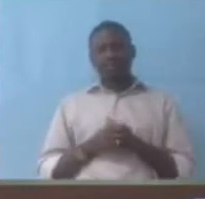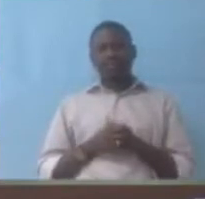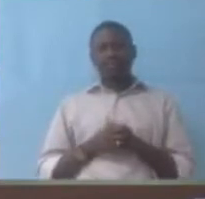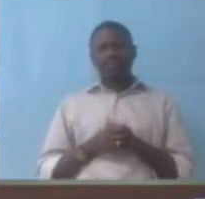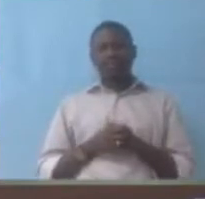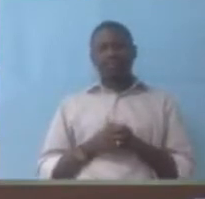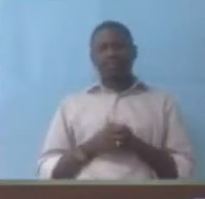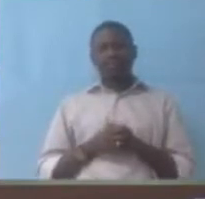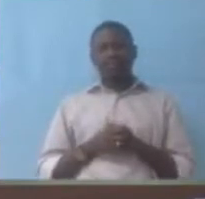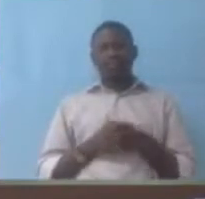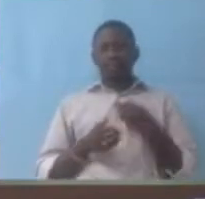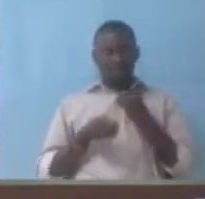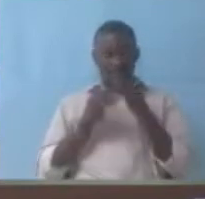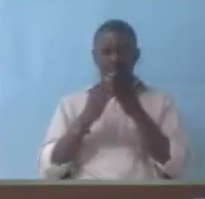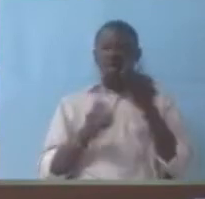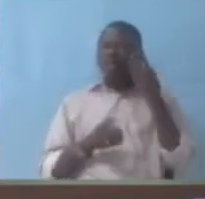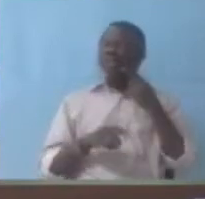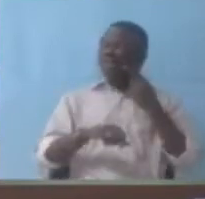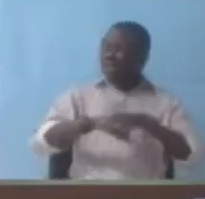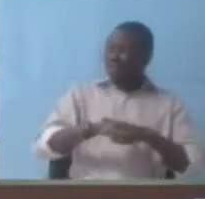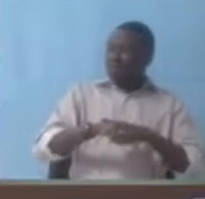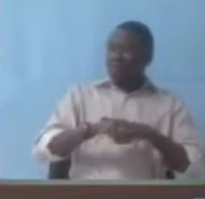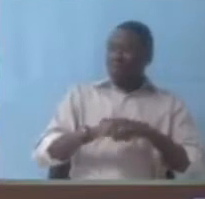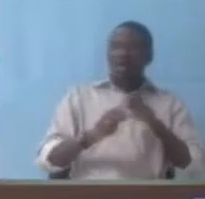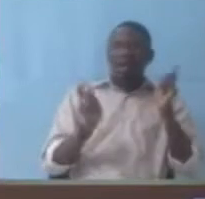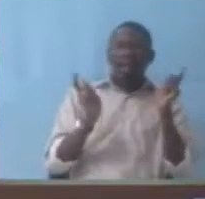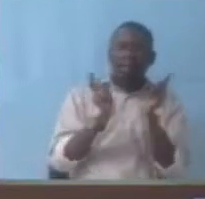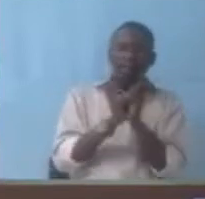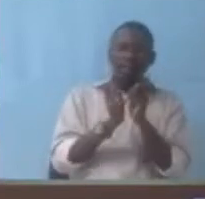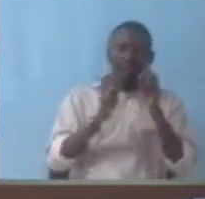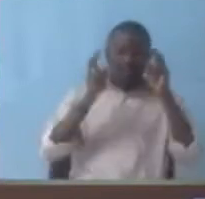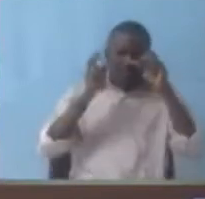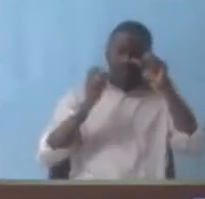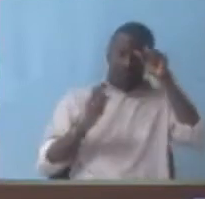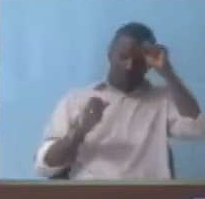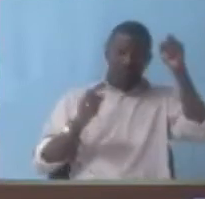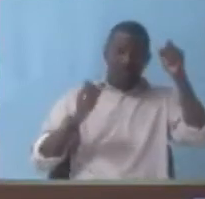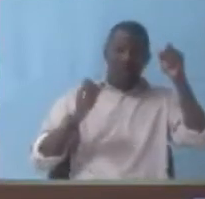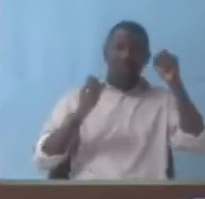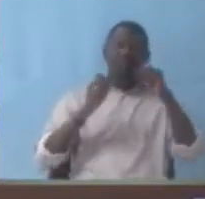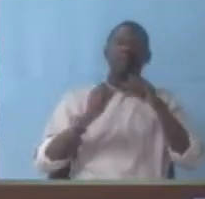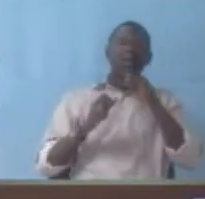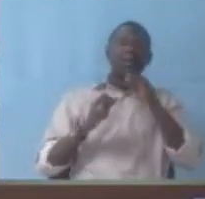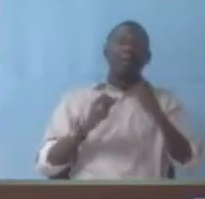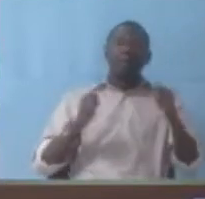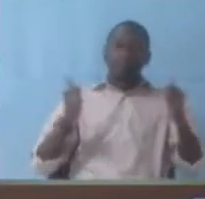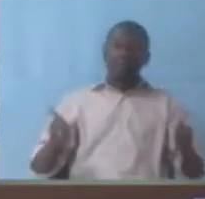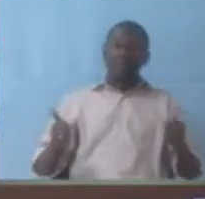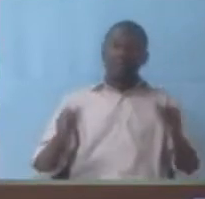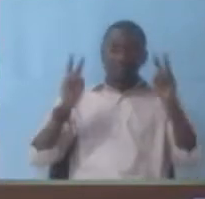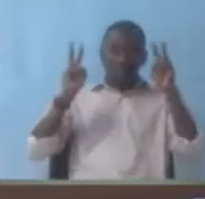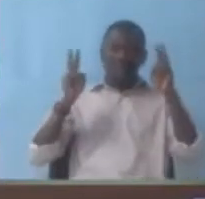nteye. As I said, when I engaged the chairman in that meeting. Kunga afununye birinni chairman sita obe